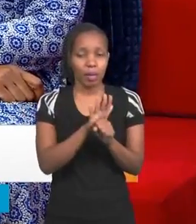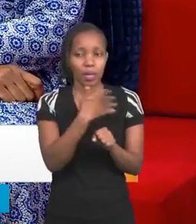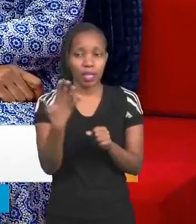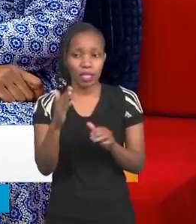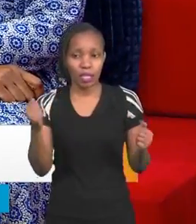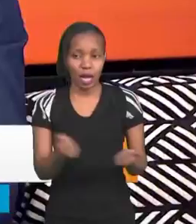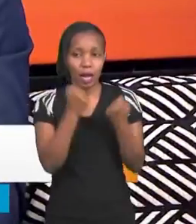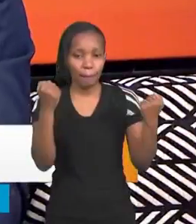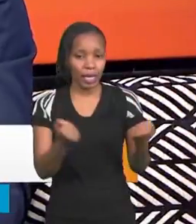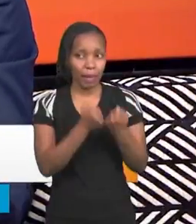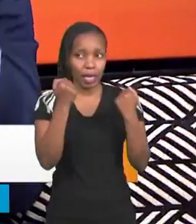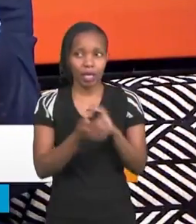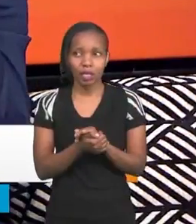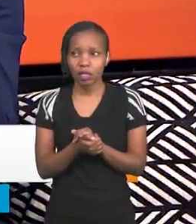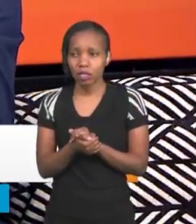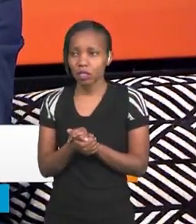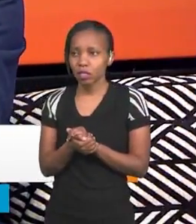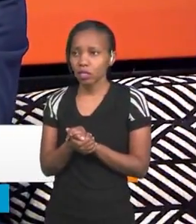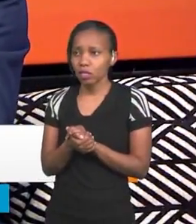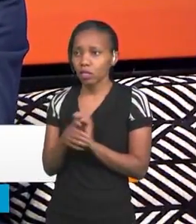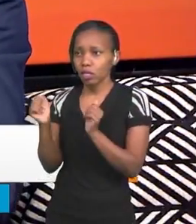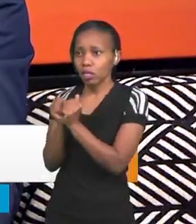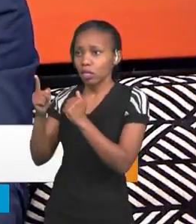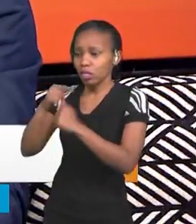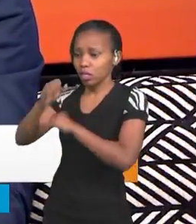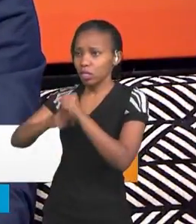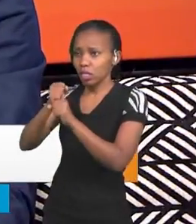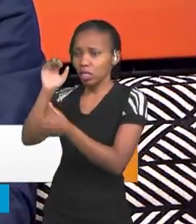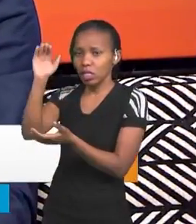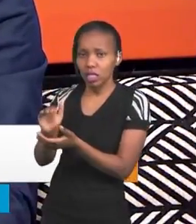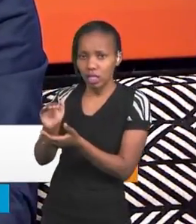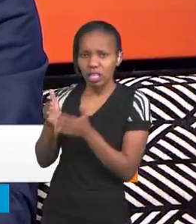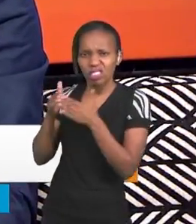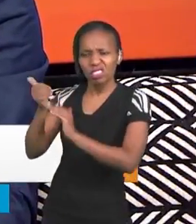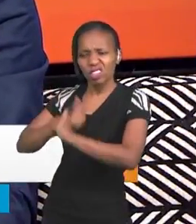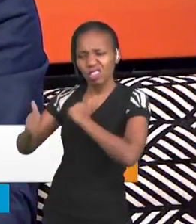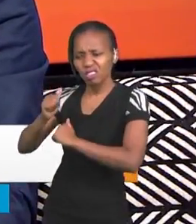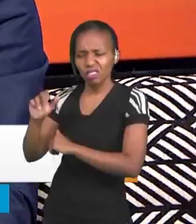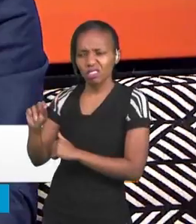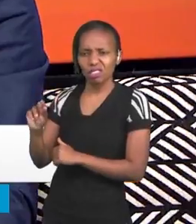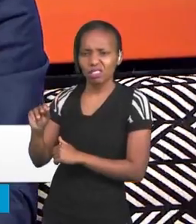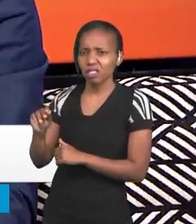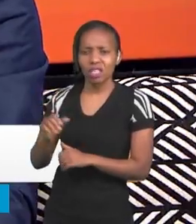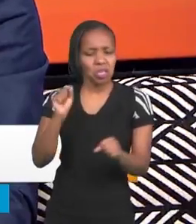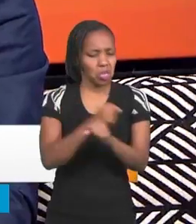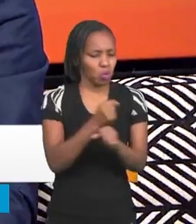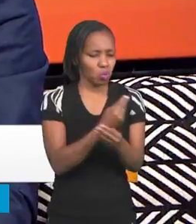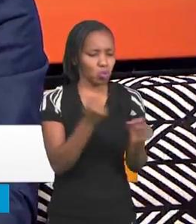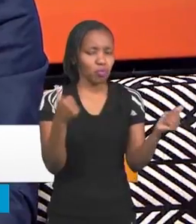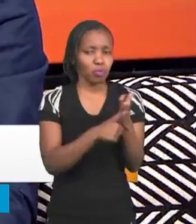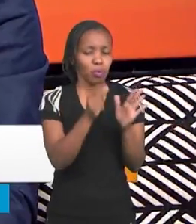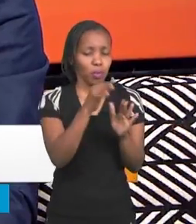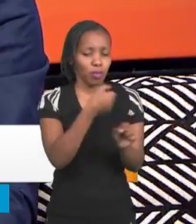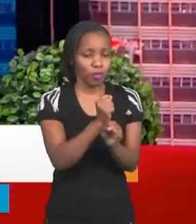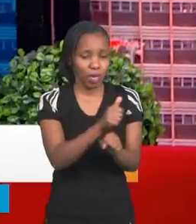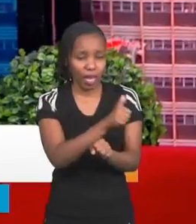there is a problem. Consent, like someone wants to reduce it to 16. Like, goodness. Yeah, you can't fix a problem by creating another problem. It's the unfortunate